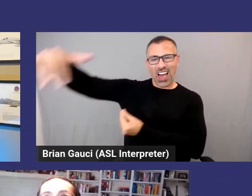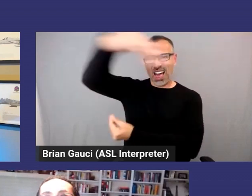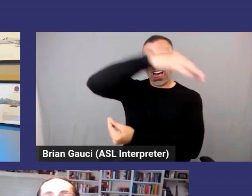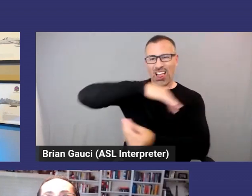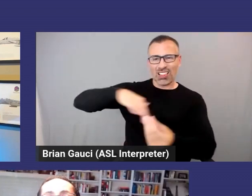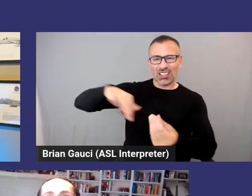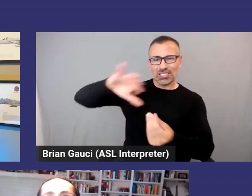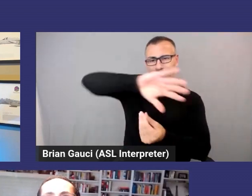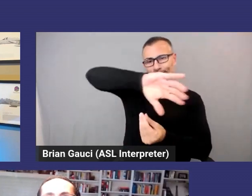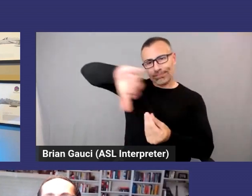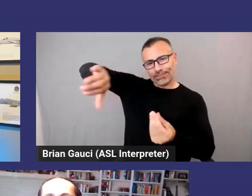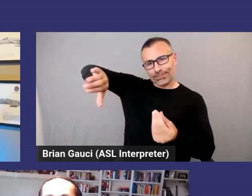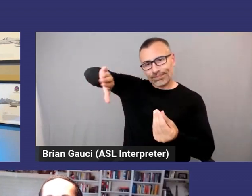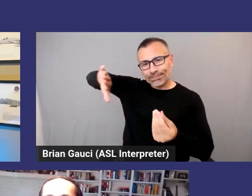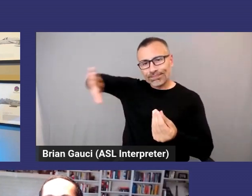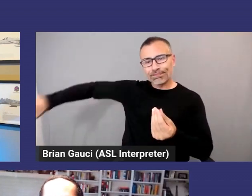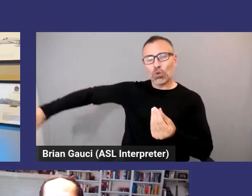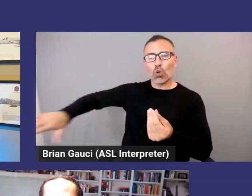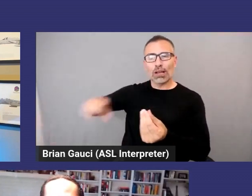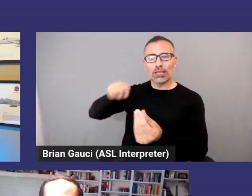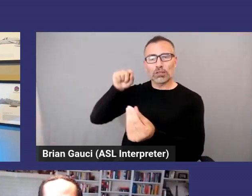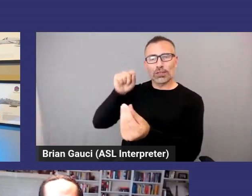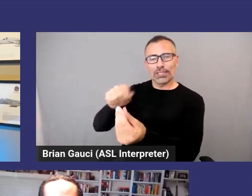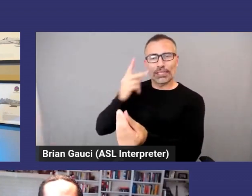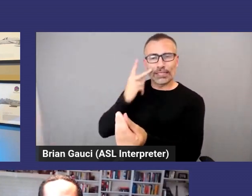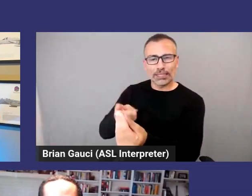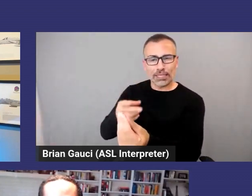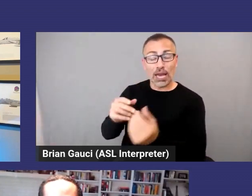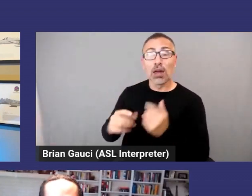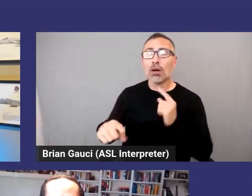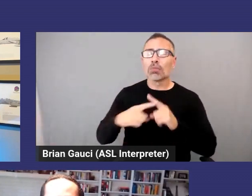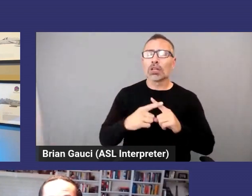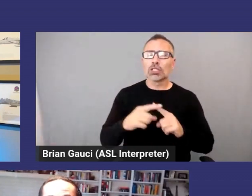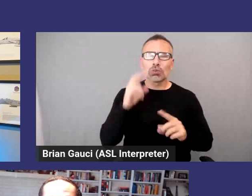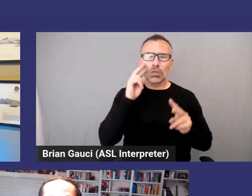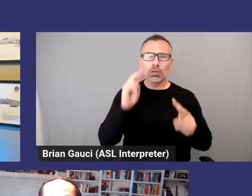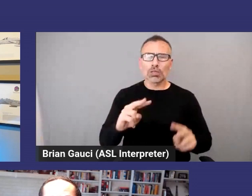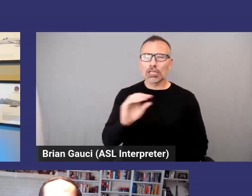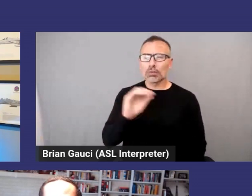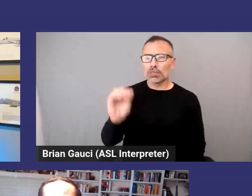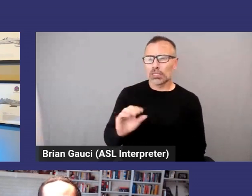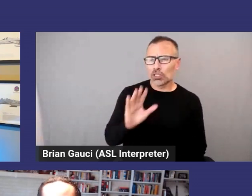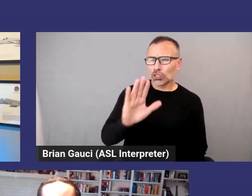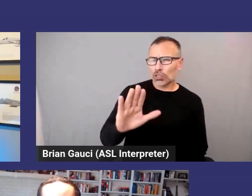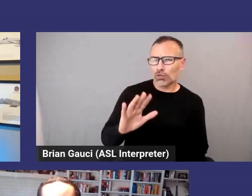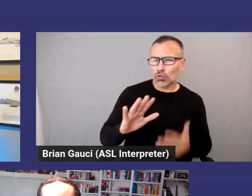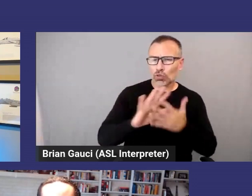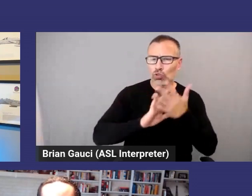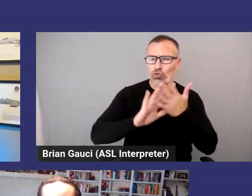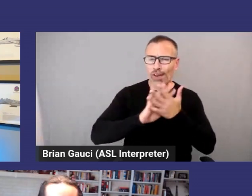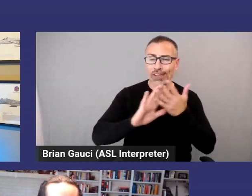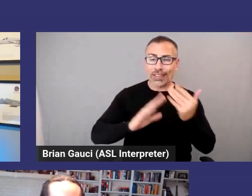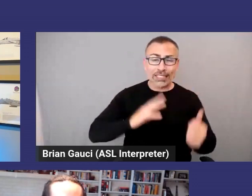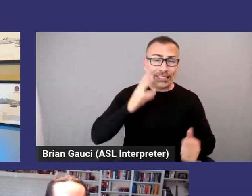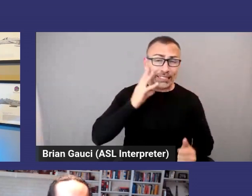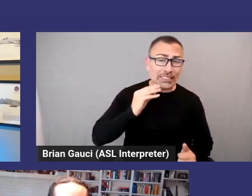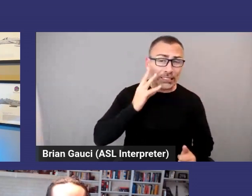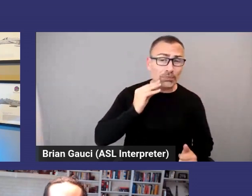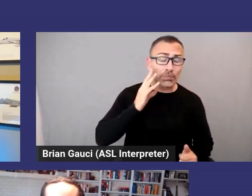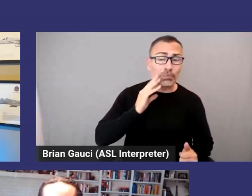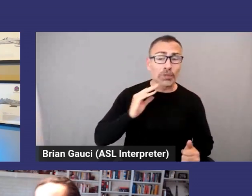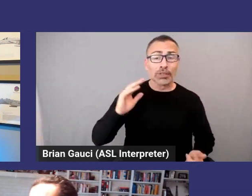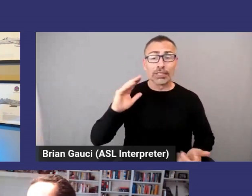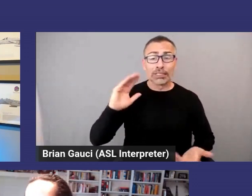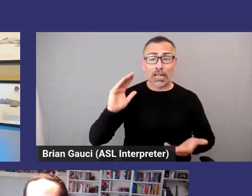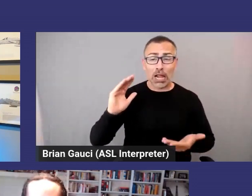look at the percentage of your traffic that's experiencing a given degradation. If 5% is